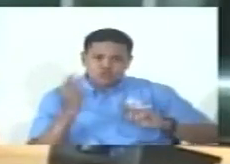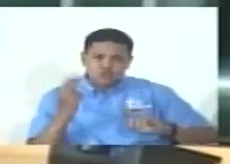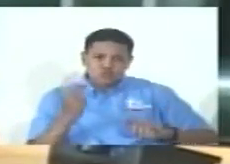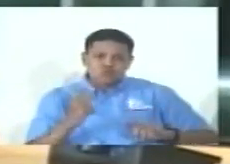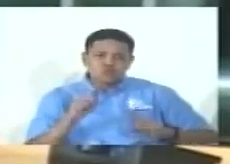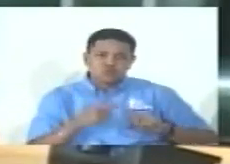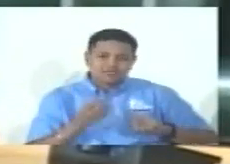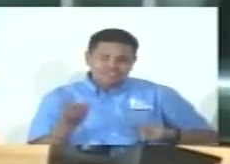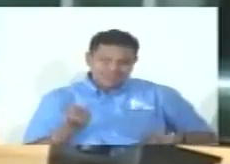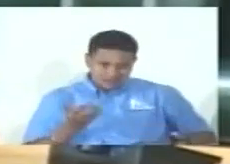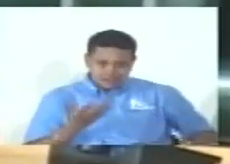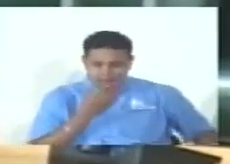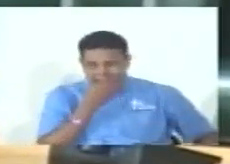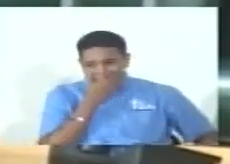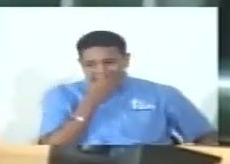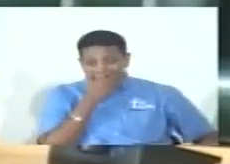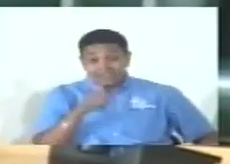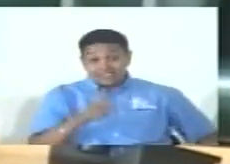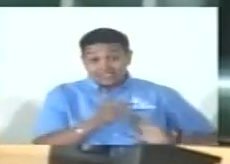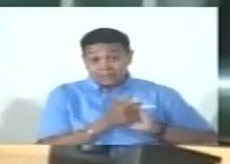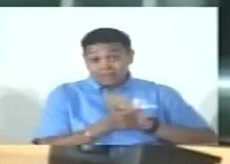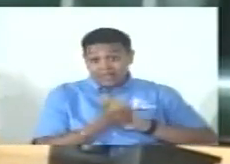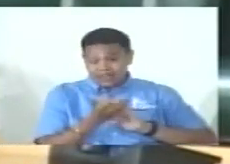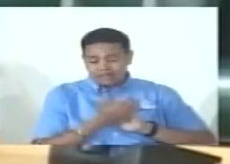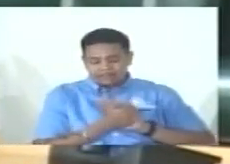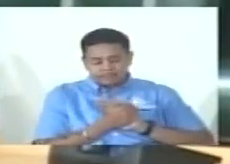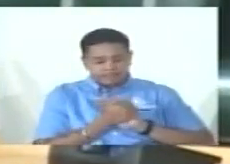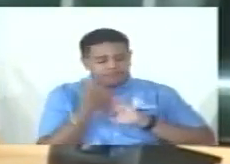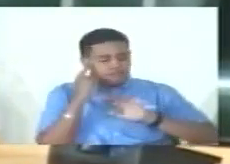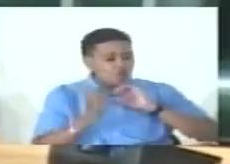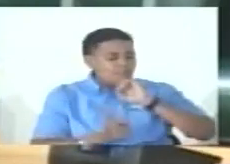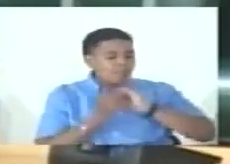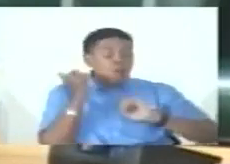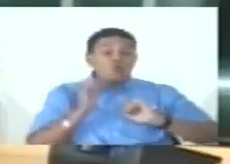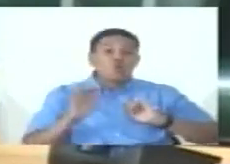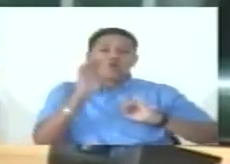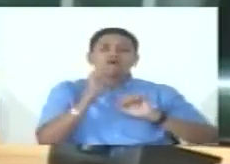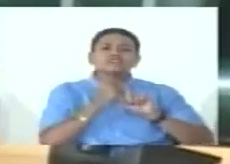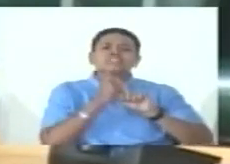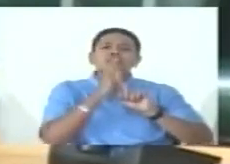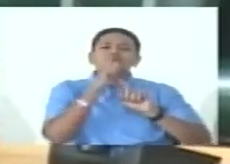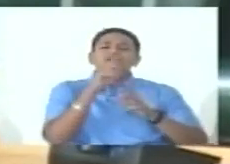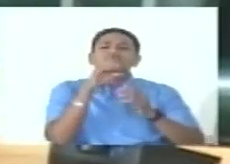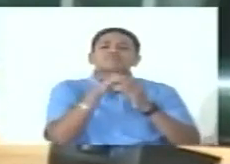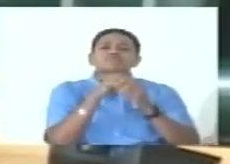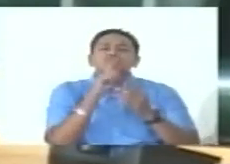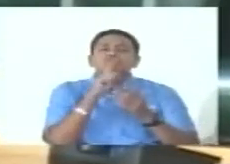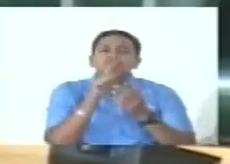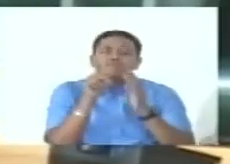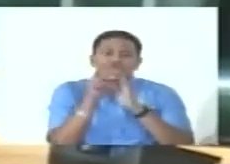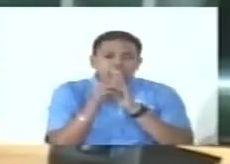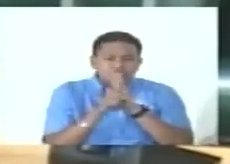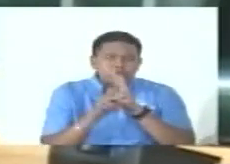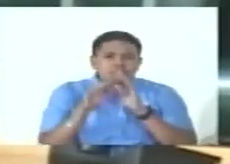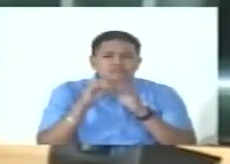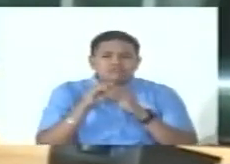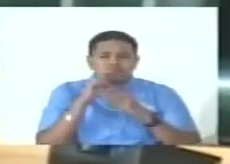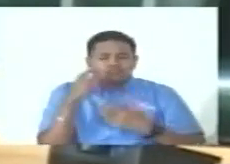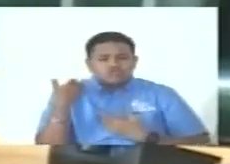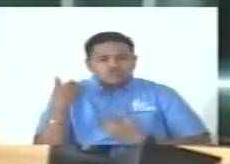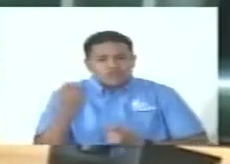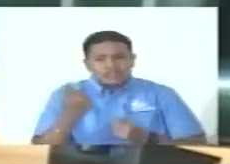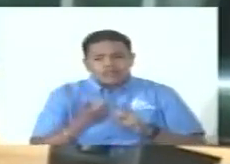obtained. This bill, sir, for the most part, embodies such principles, strengthening